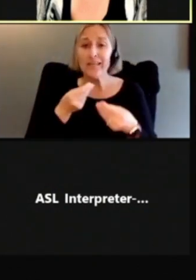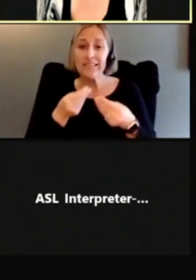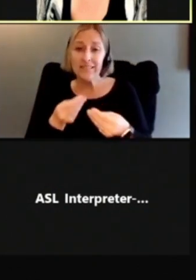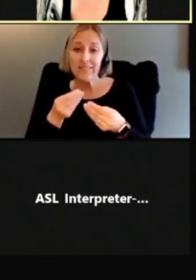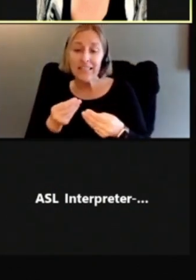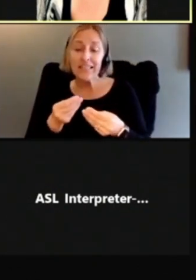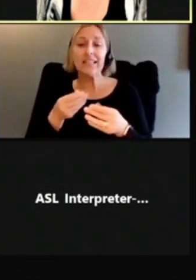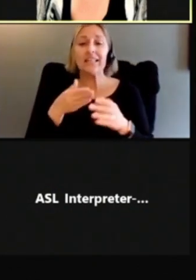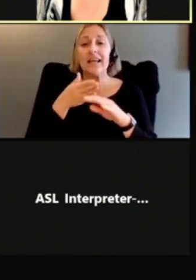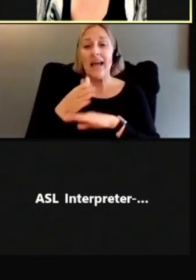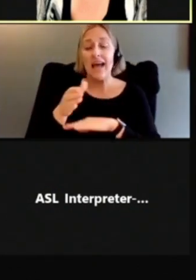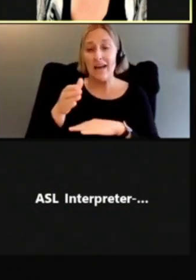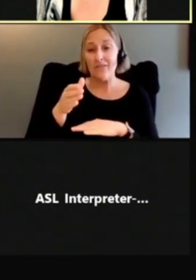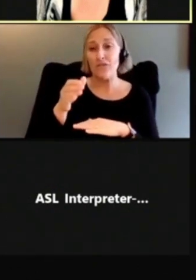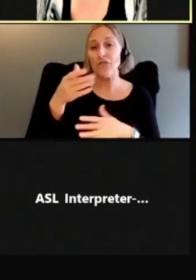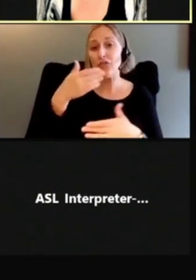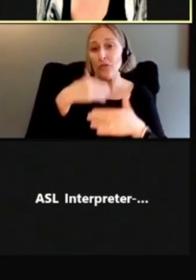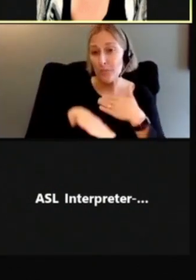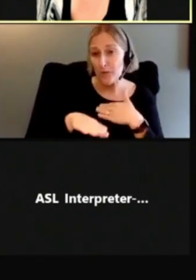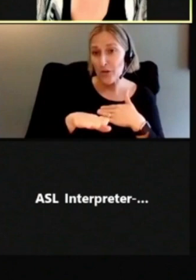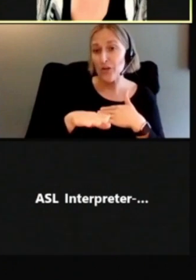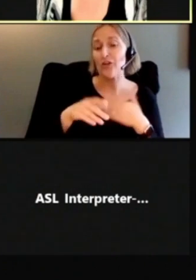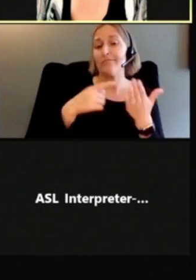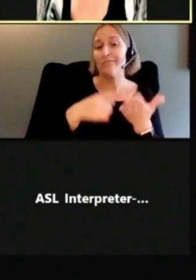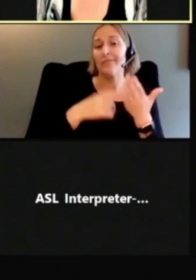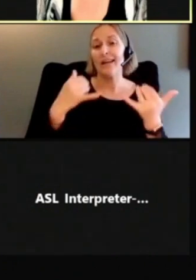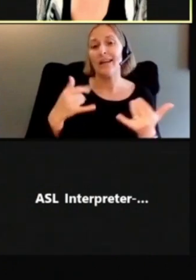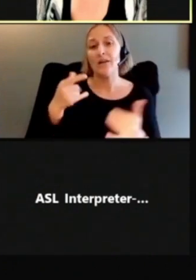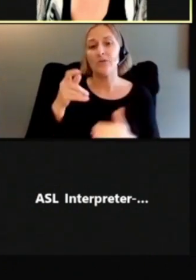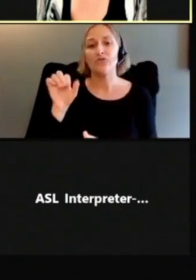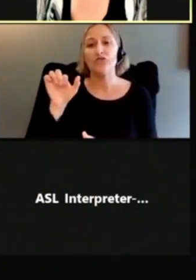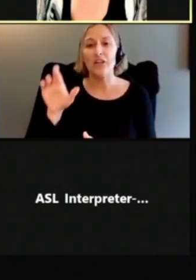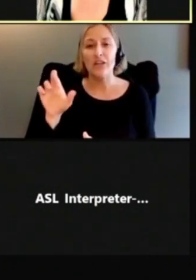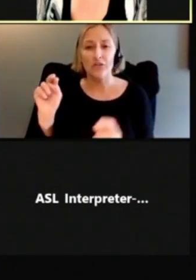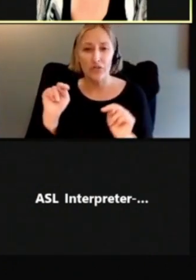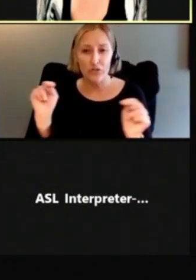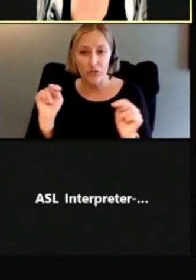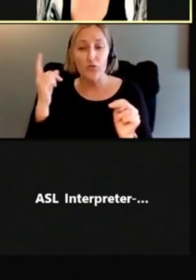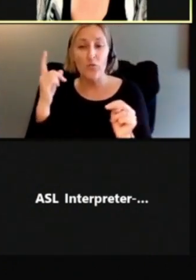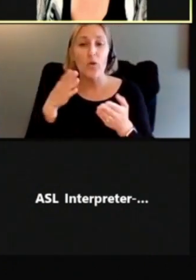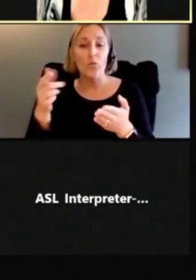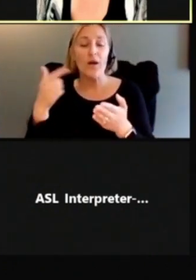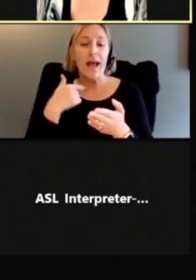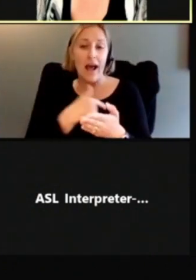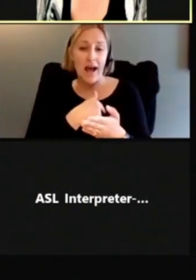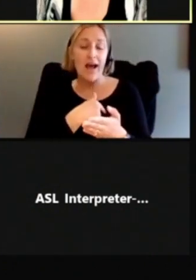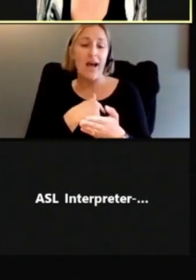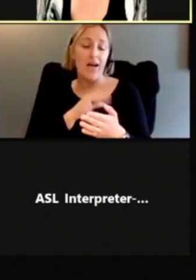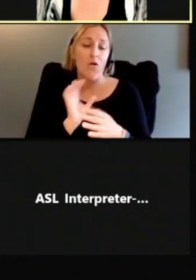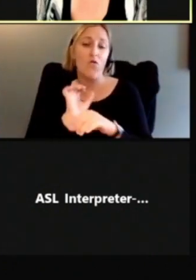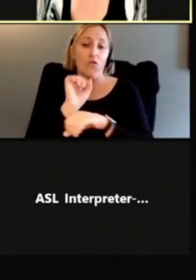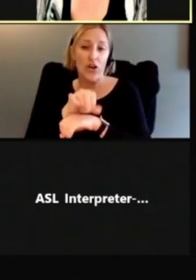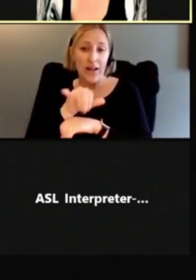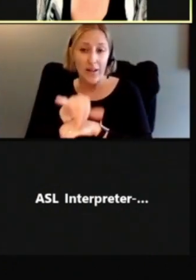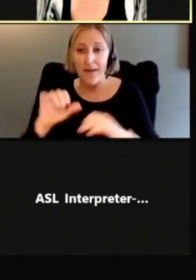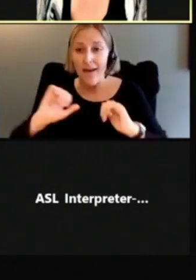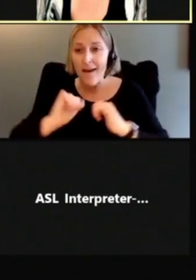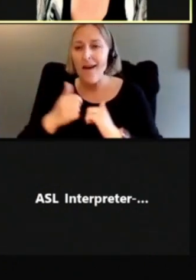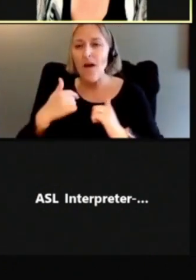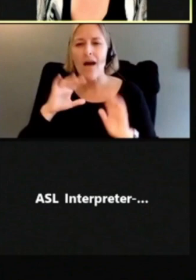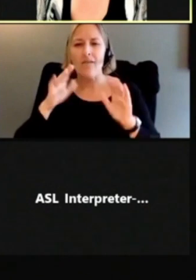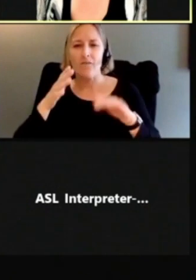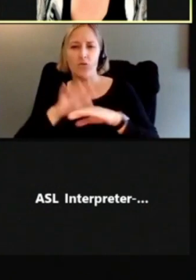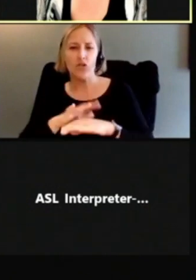gender neutral. It was a huge challenge, but one of the ways I overcame that is that I focused on the end user. I